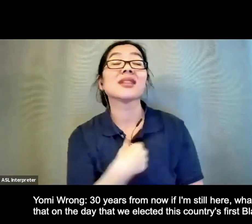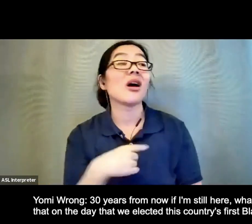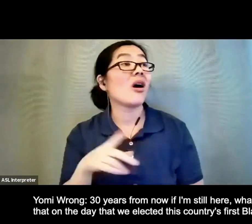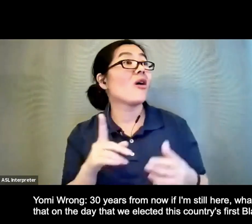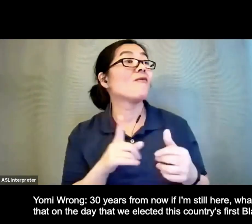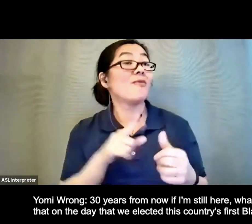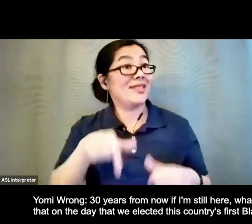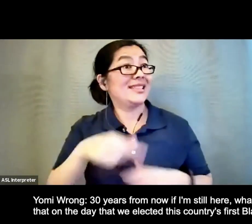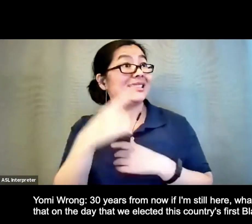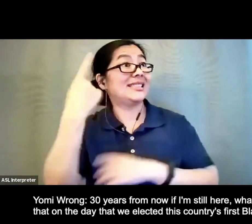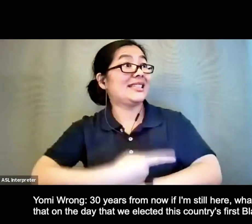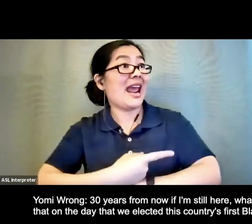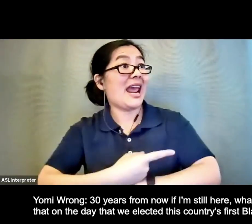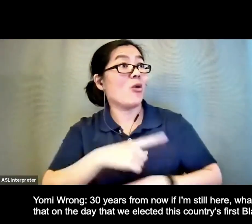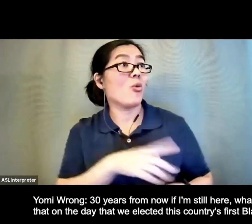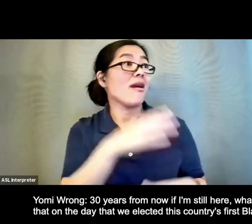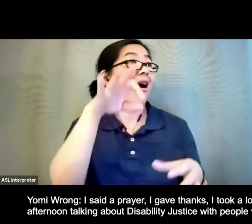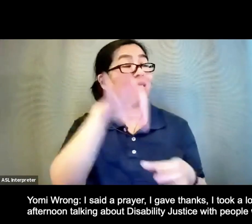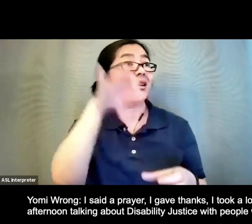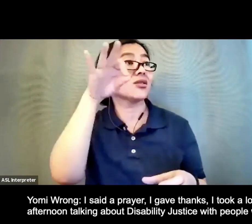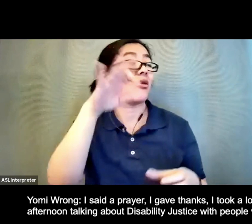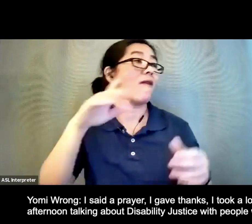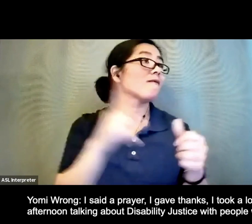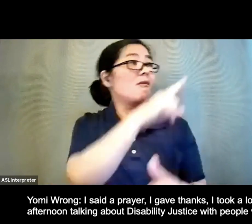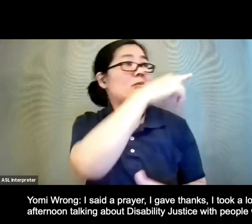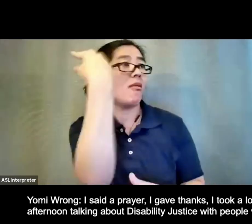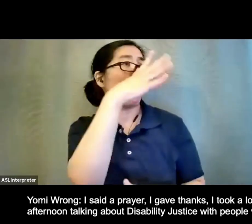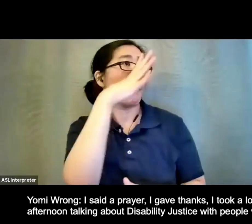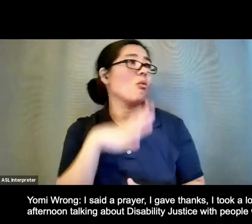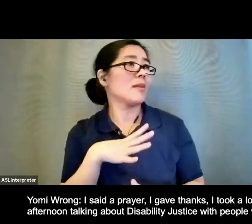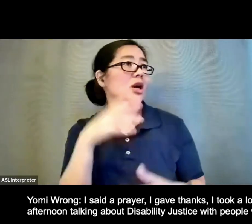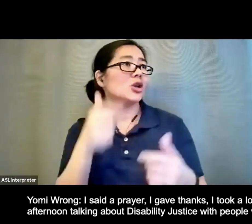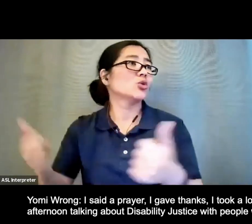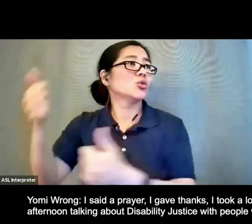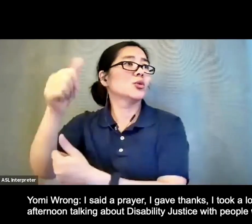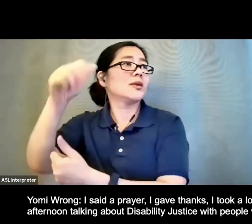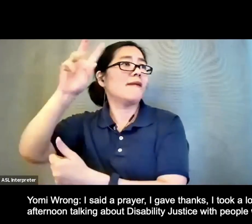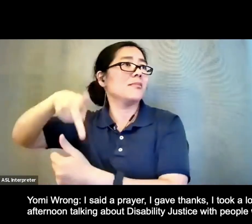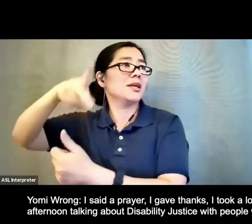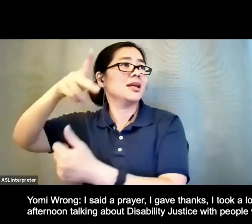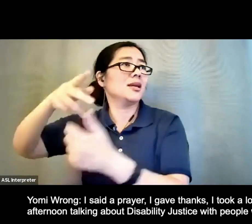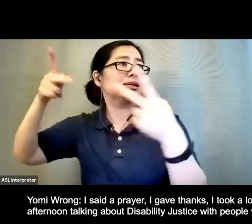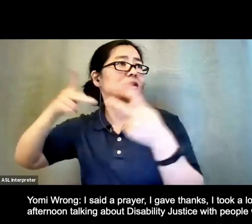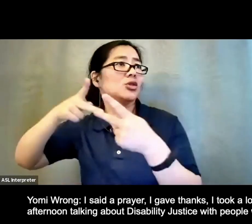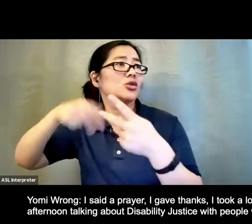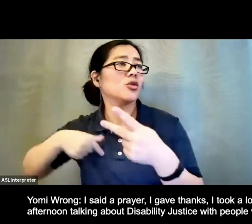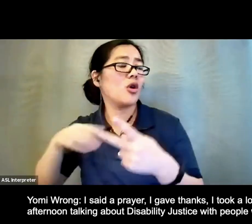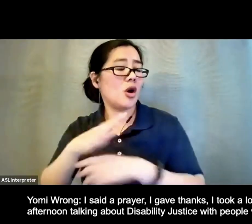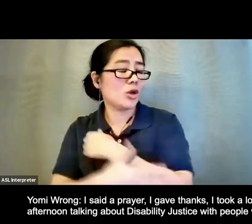to the office of vice presidency, I said a prayer, I gave thanks, I